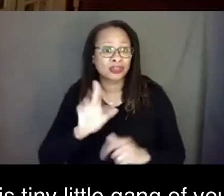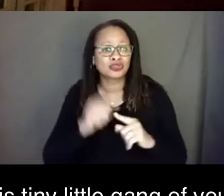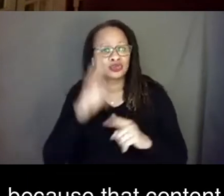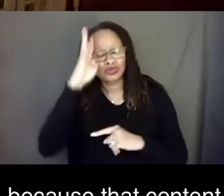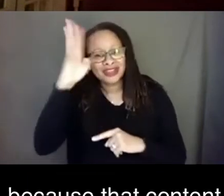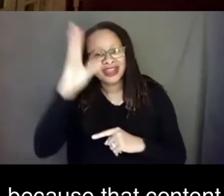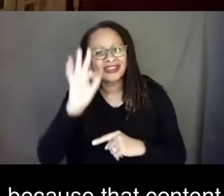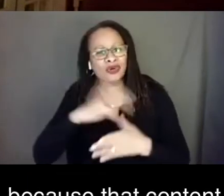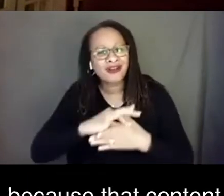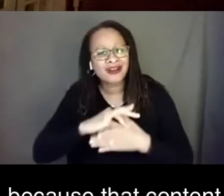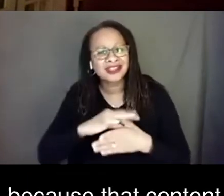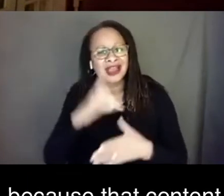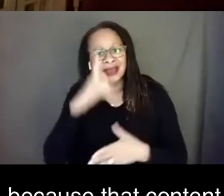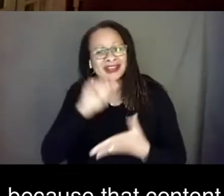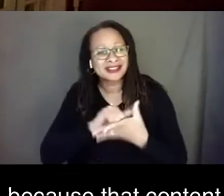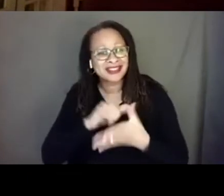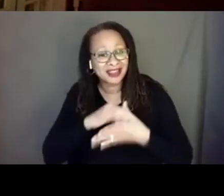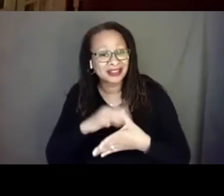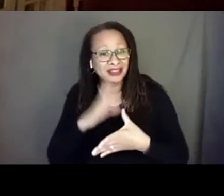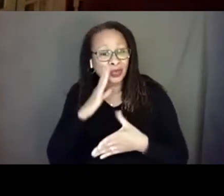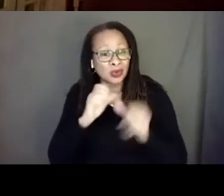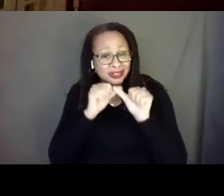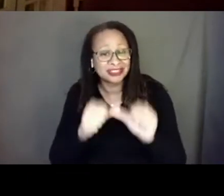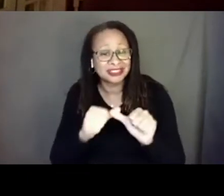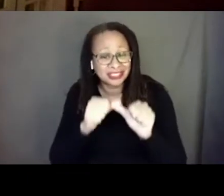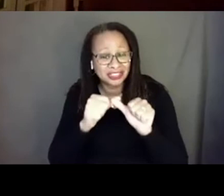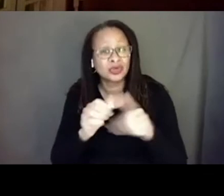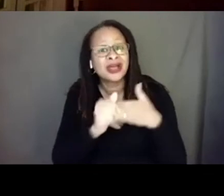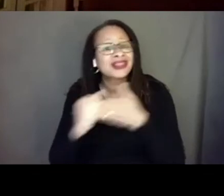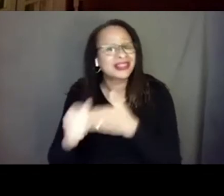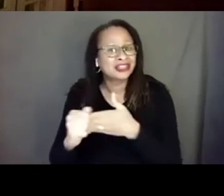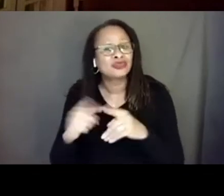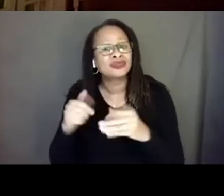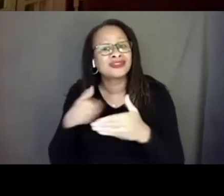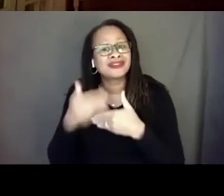content, because that content will just keep leading you to the next project.